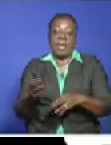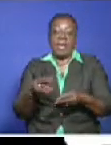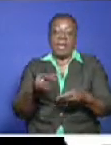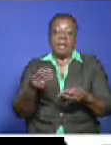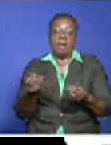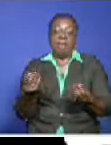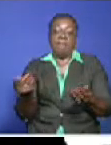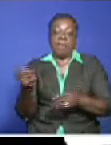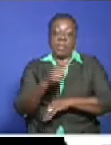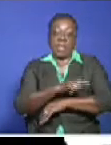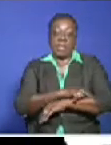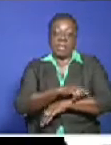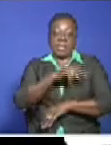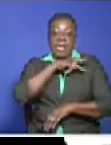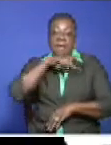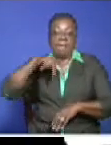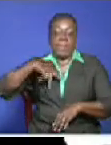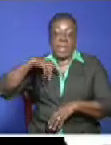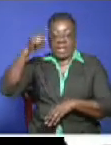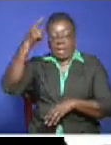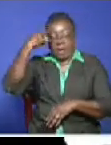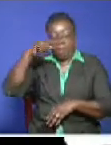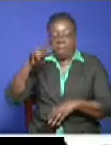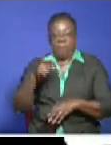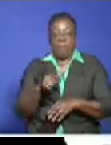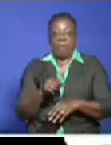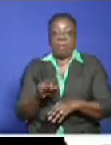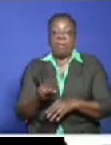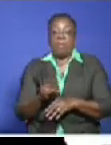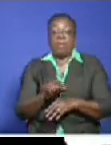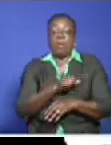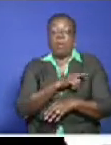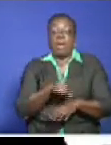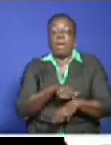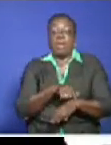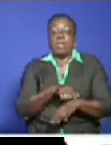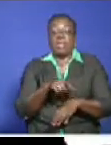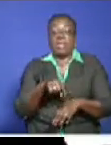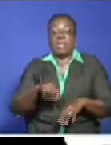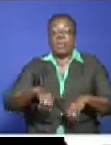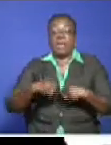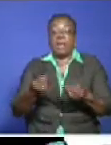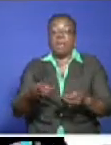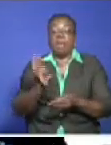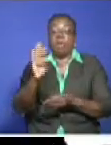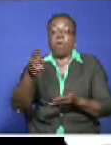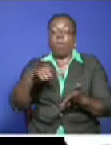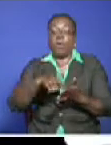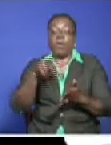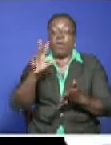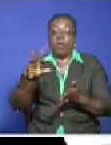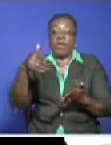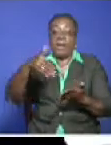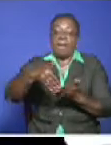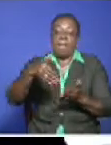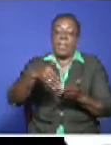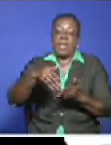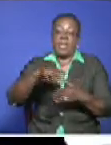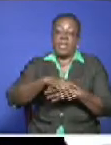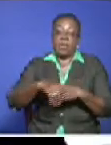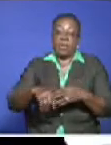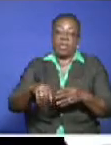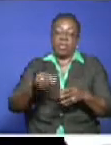Adrian Gibson, confirmed that Bethel's Trucking and Heavy Equipment was awarded a $4.3 million contract to carry out the work.